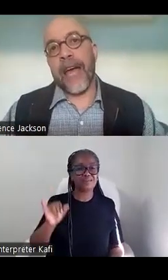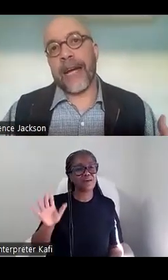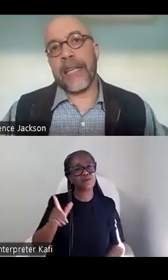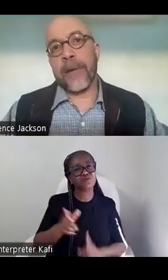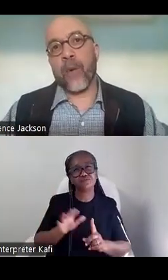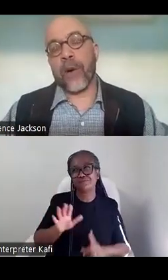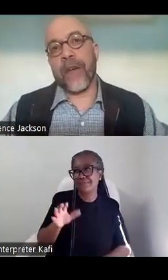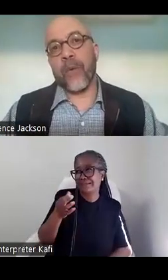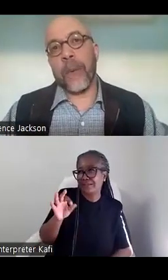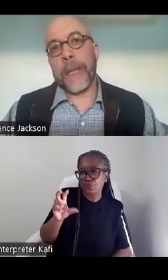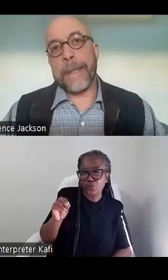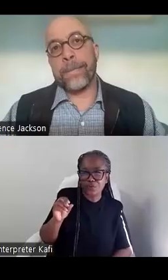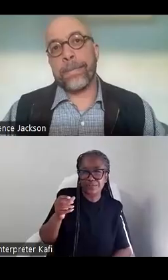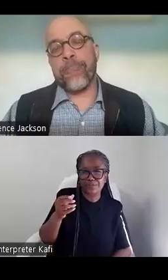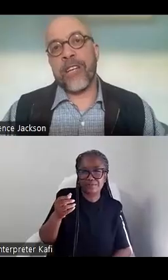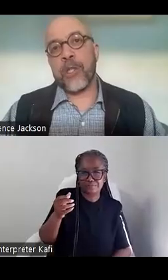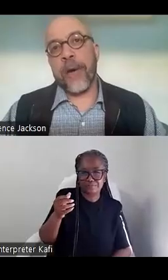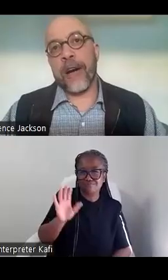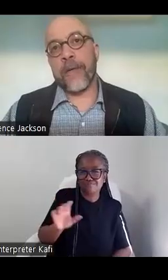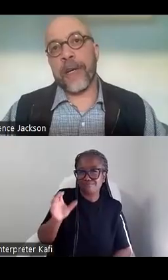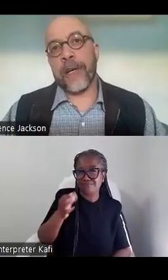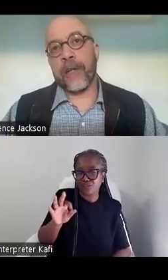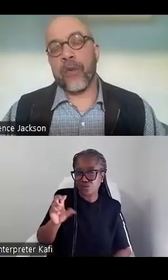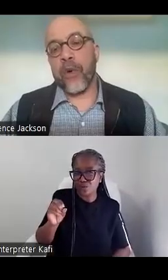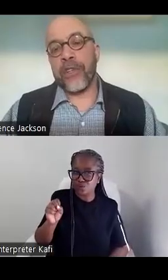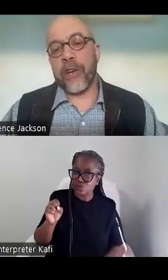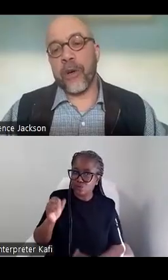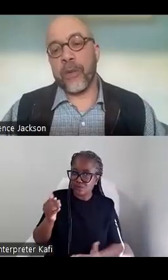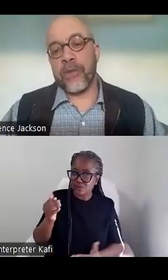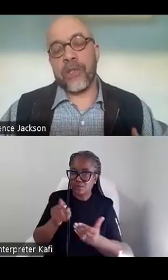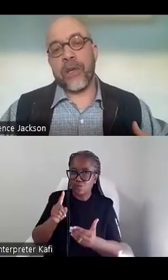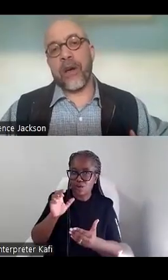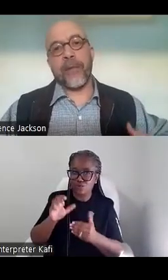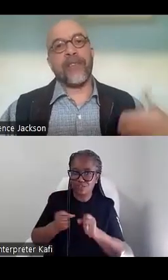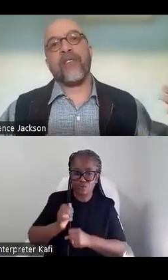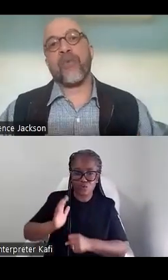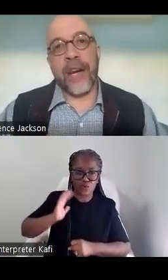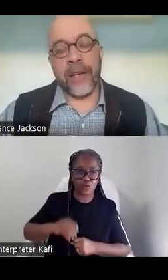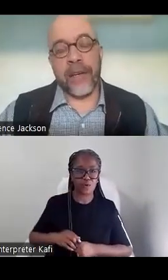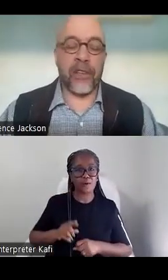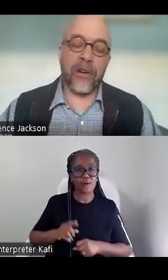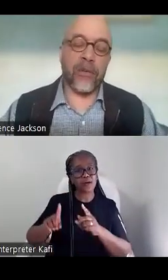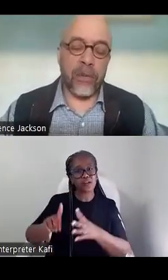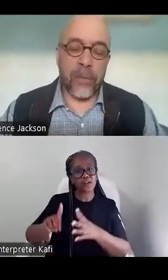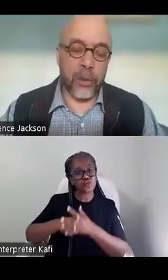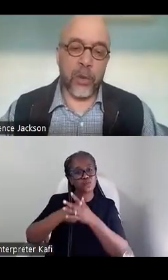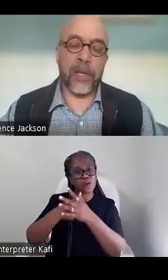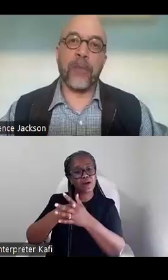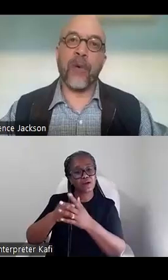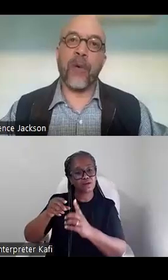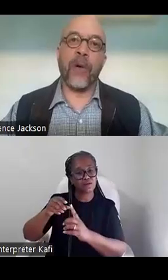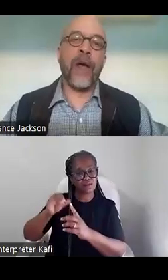the academic work that would be inspiring Leroy Jones, as he's writing,